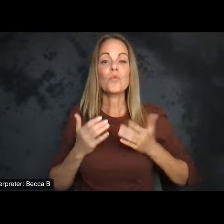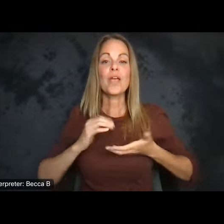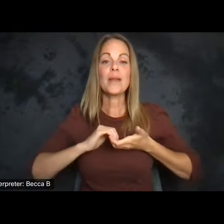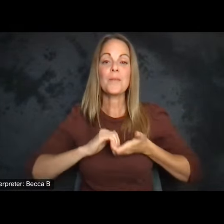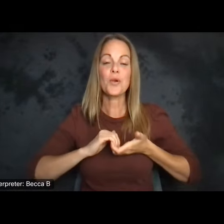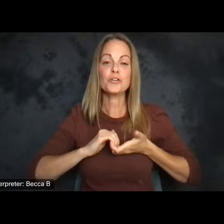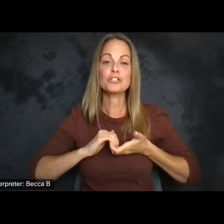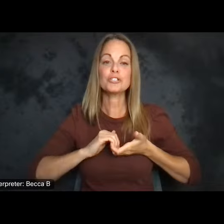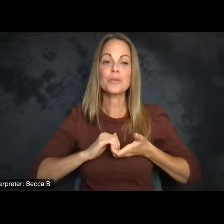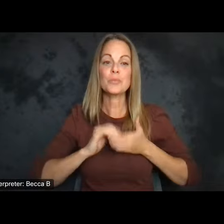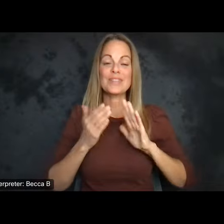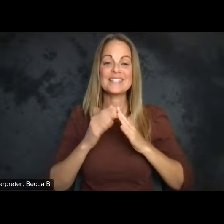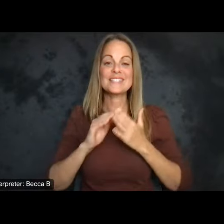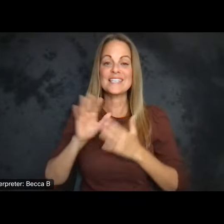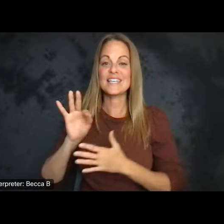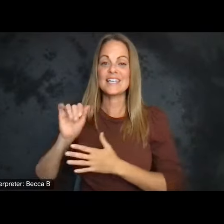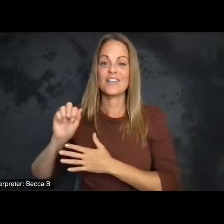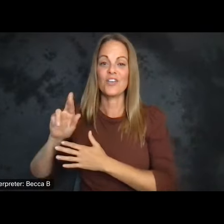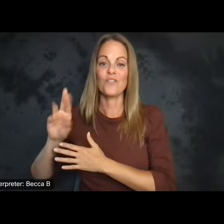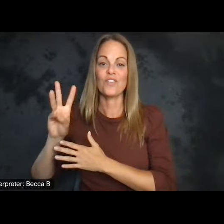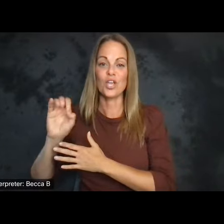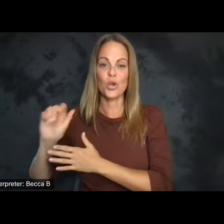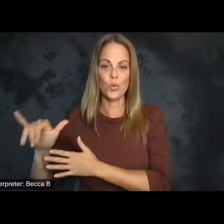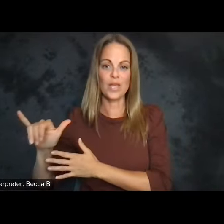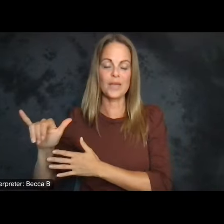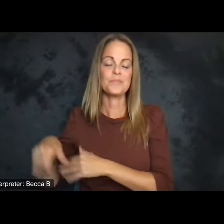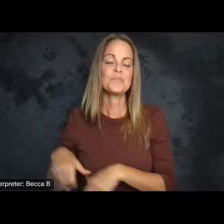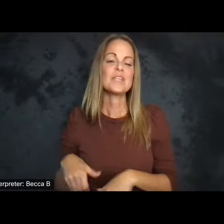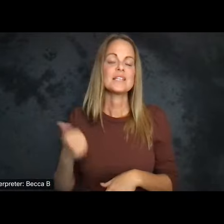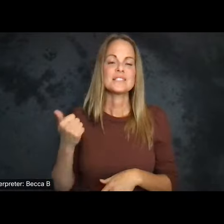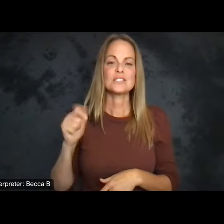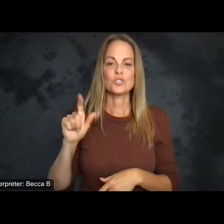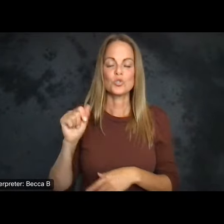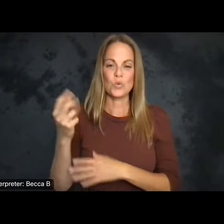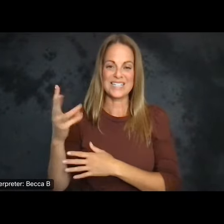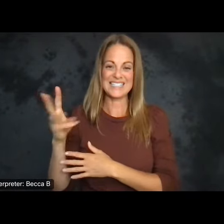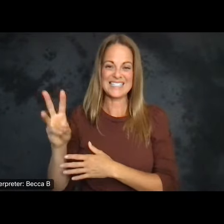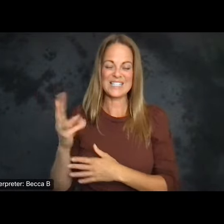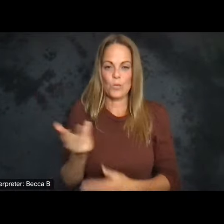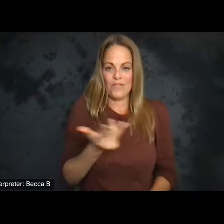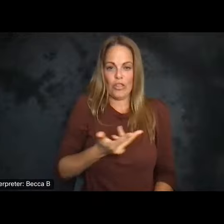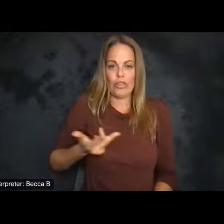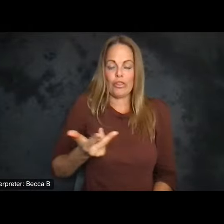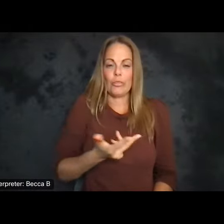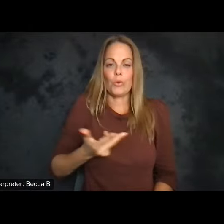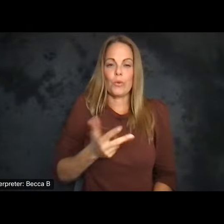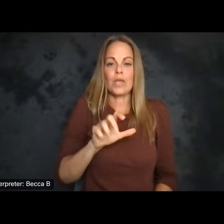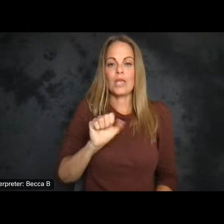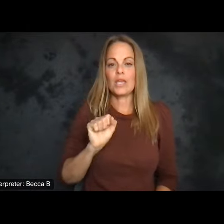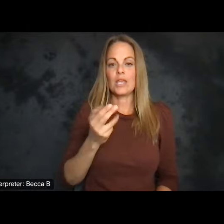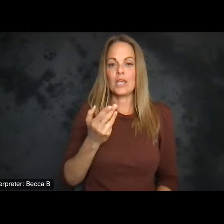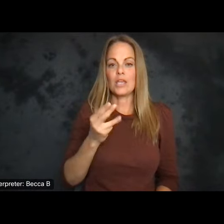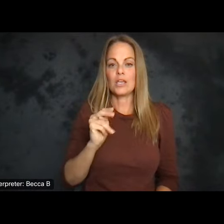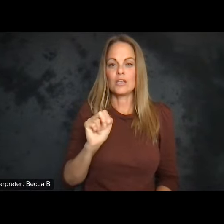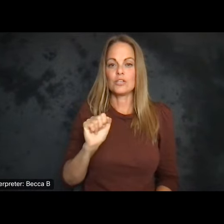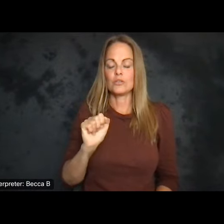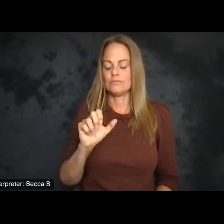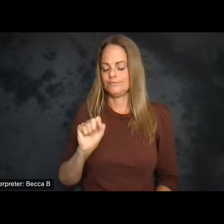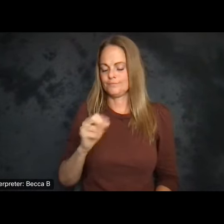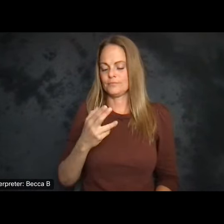since 2016. The City of Fairway, we've since got a three-way partnership. There's a Shawnee Indian Mission Foundation. They have